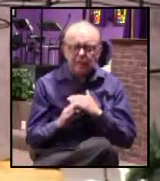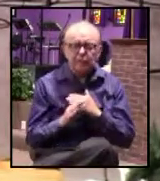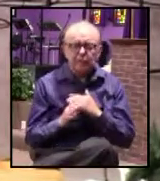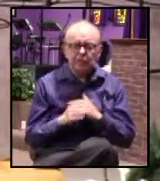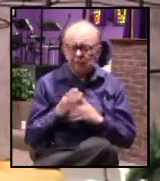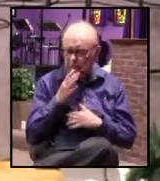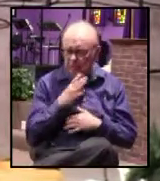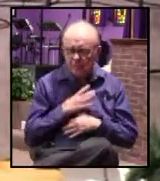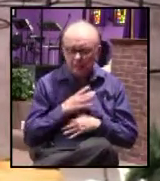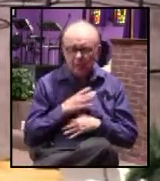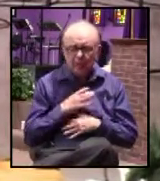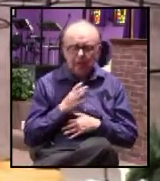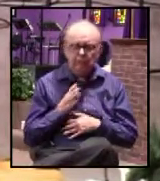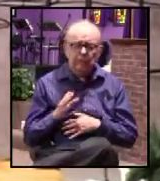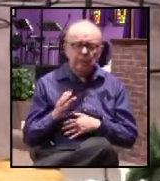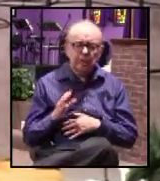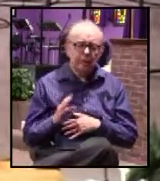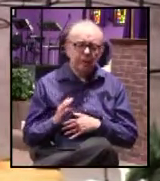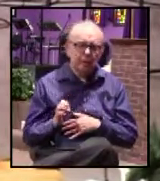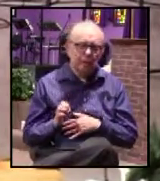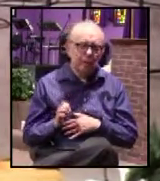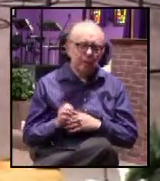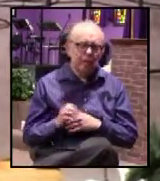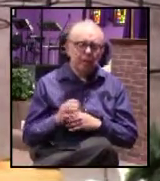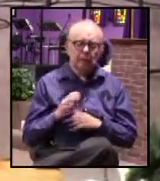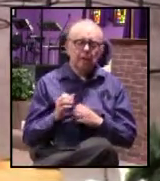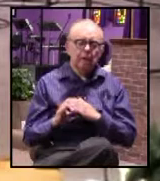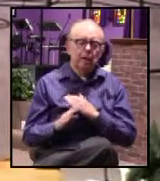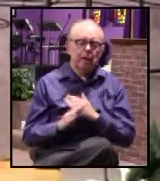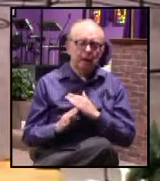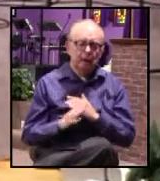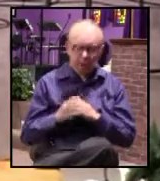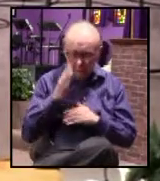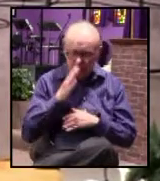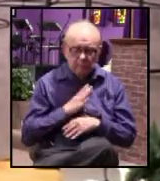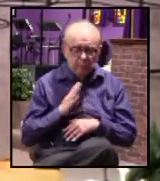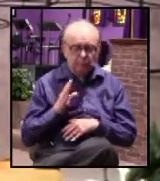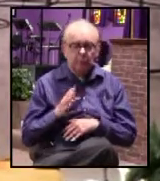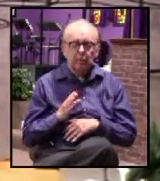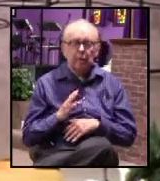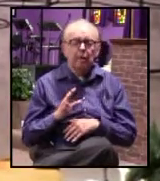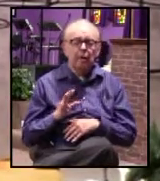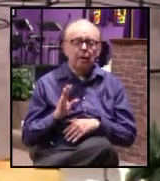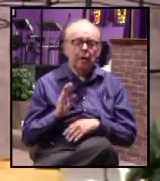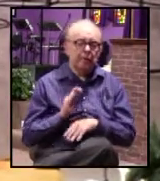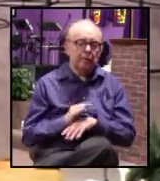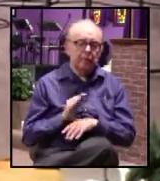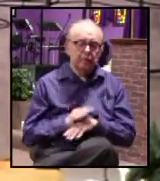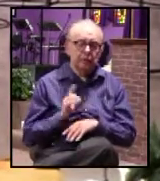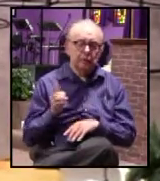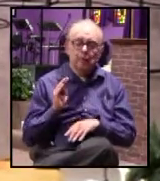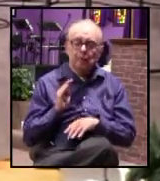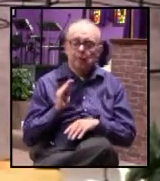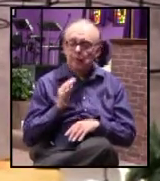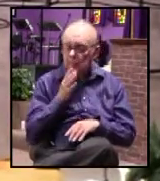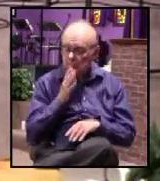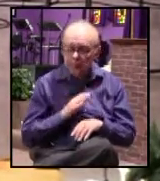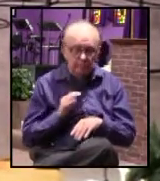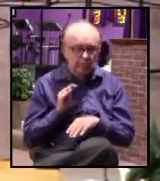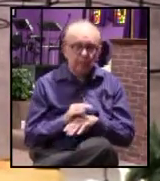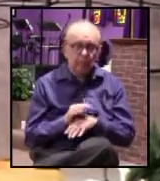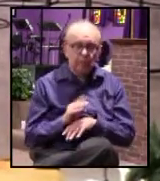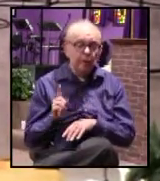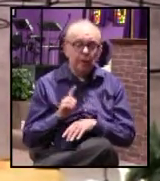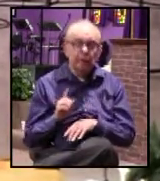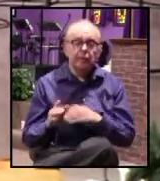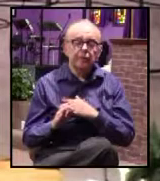of, or can I just be a regular soccer mom, then a mom on mission? No. You're a mom on mission in the soccer